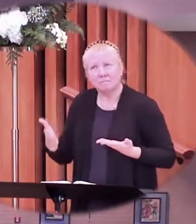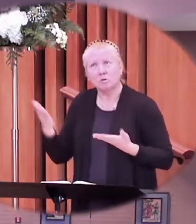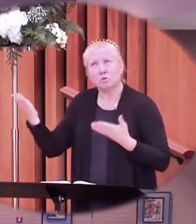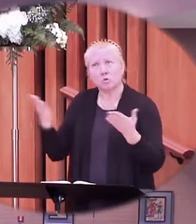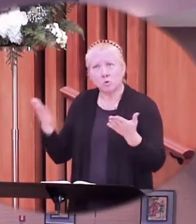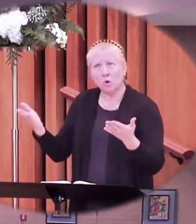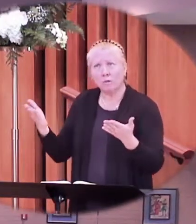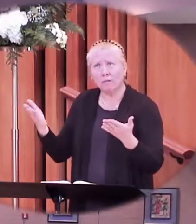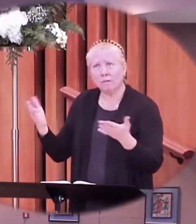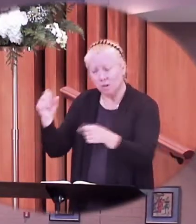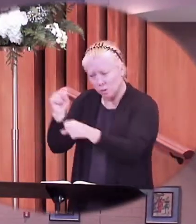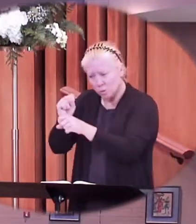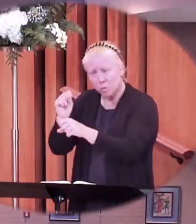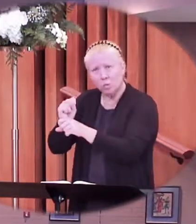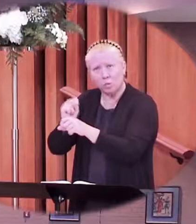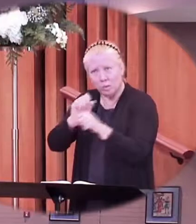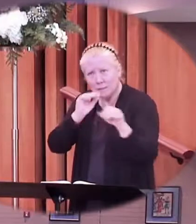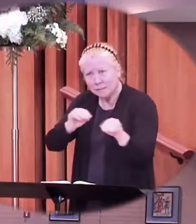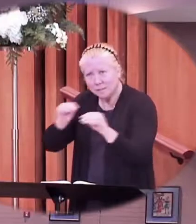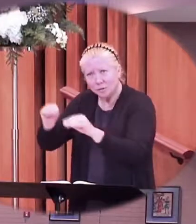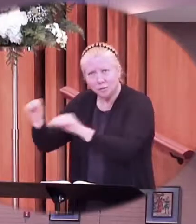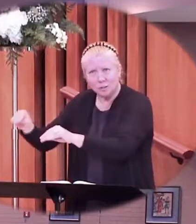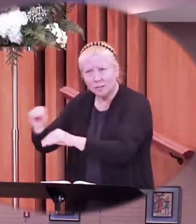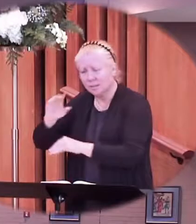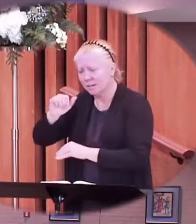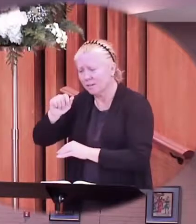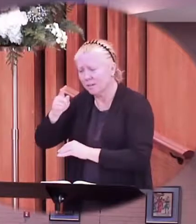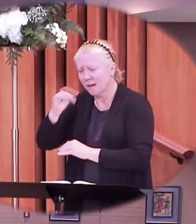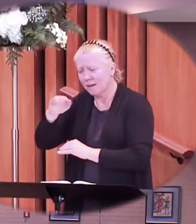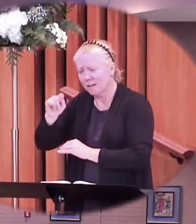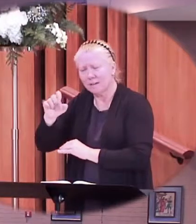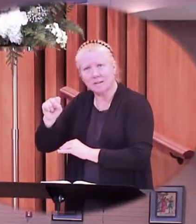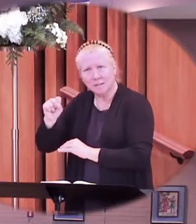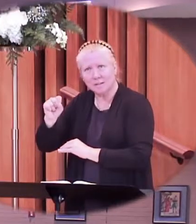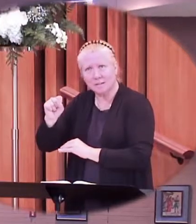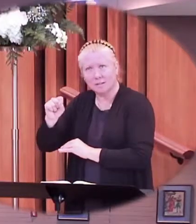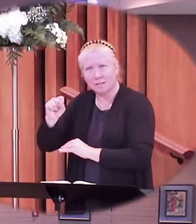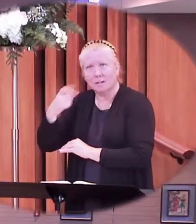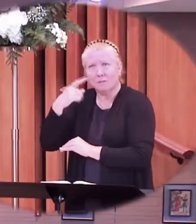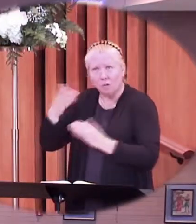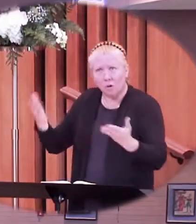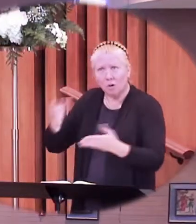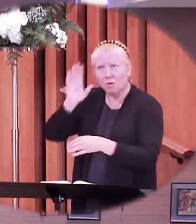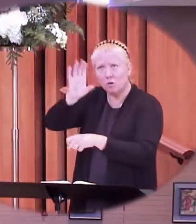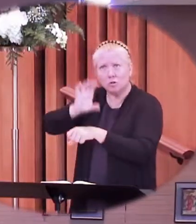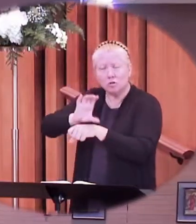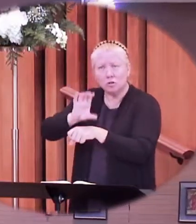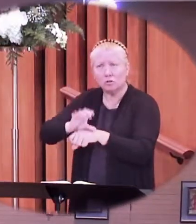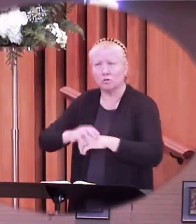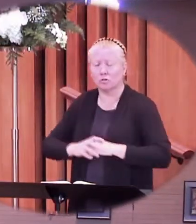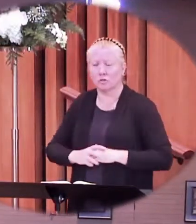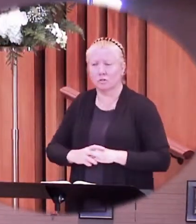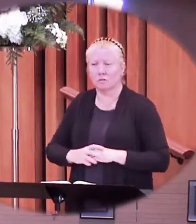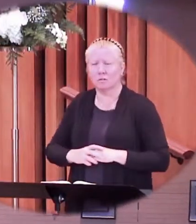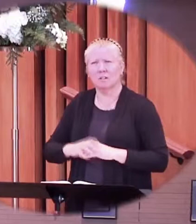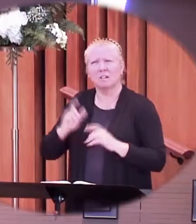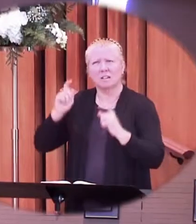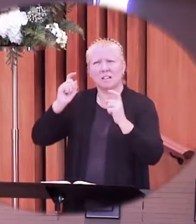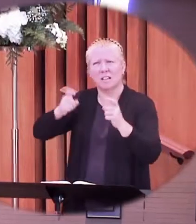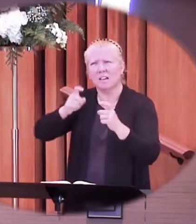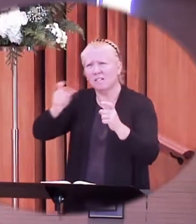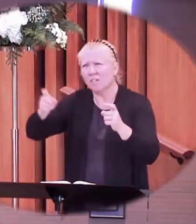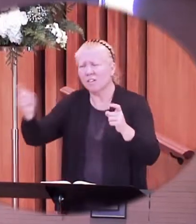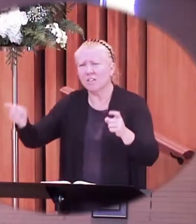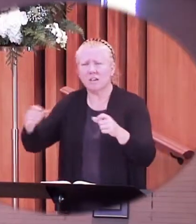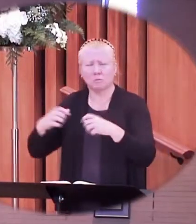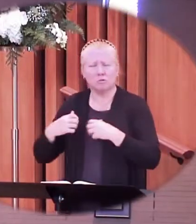for our parish and your church. We ask that you strengthen them with your gifts of the Spirit,